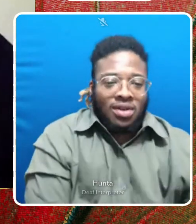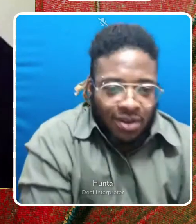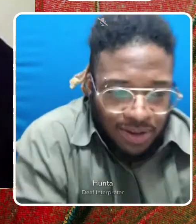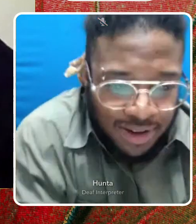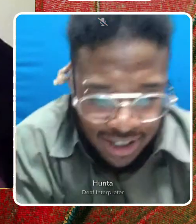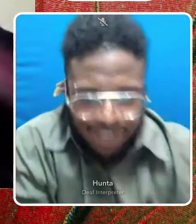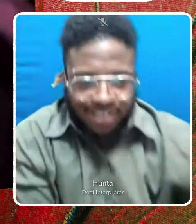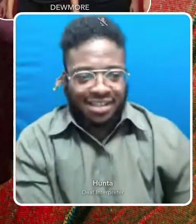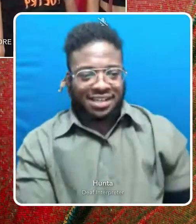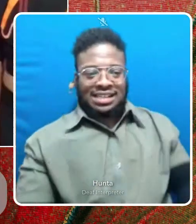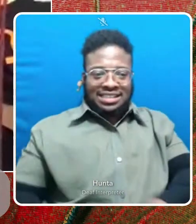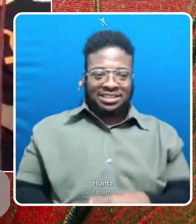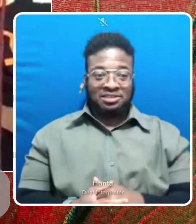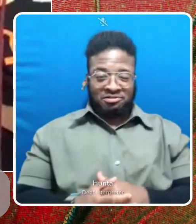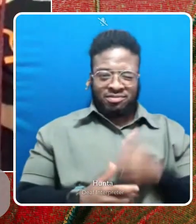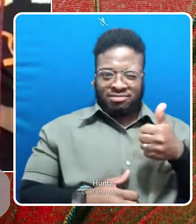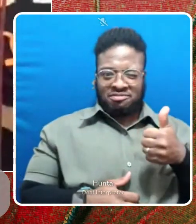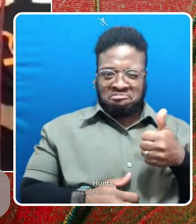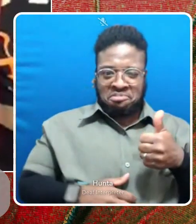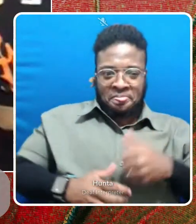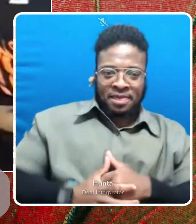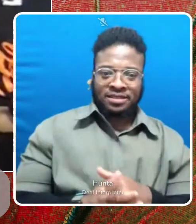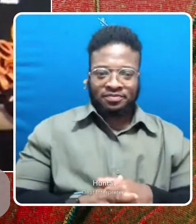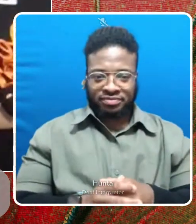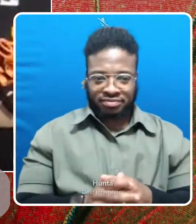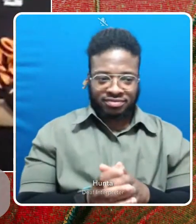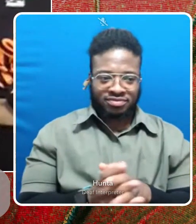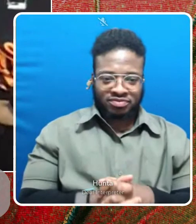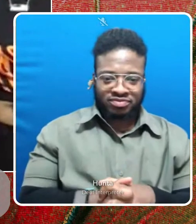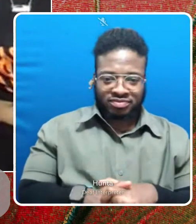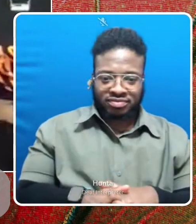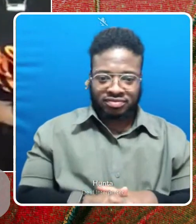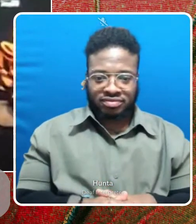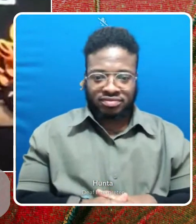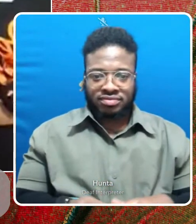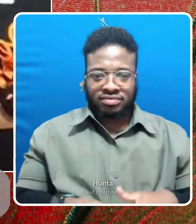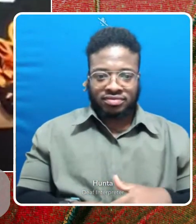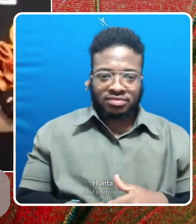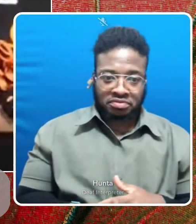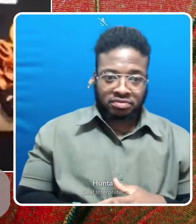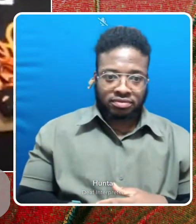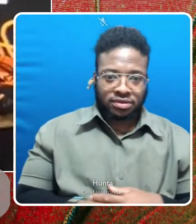I've lost count of how many times I knew my yes was a no. I'm your clown out of habit.